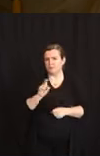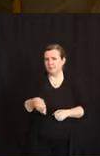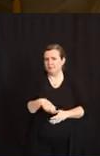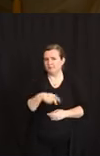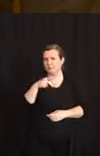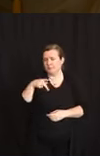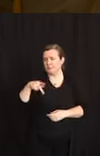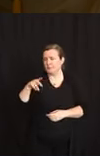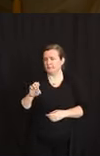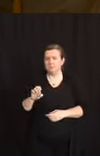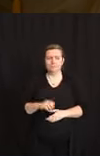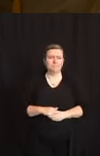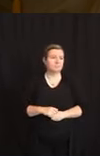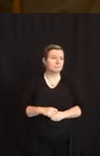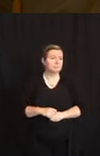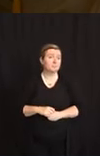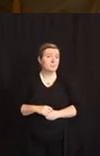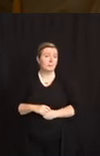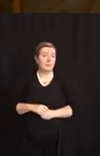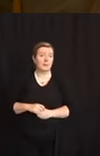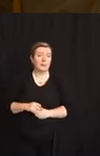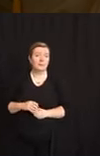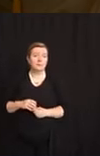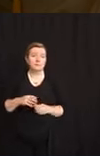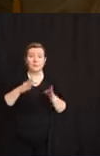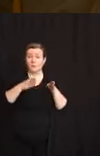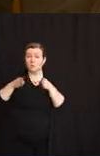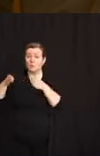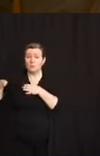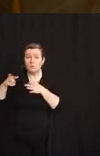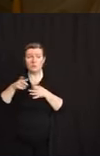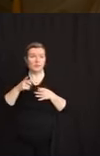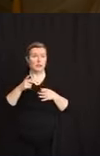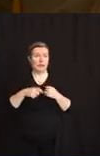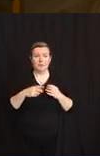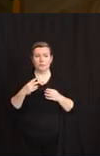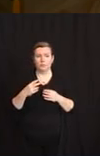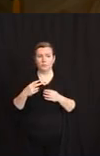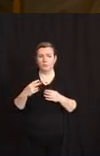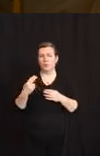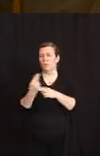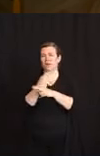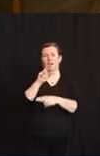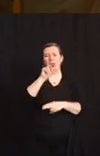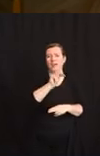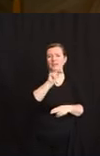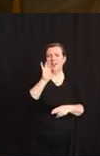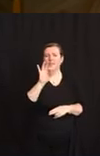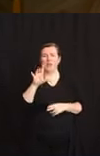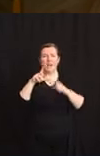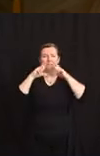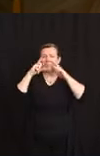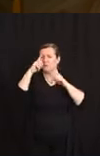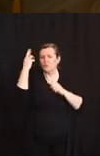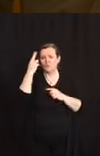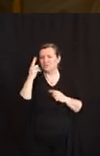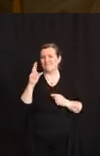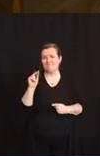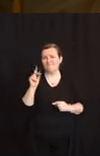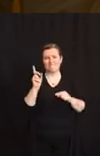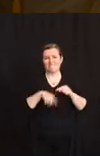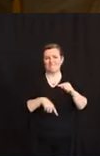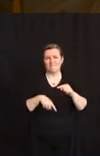individuals could not wear an N95. And then they were too large. We had to get smaller ones in. It took us